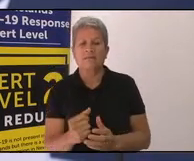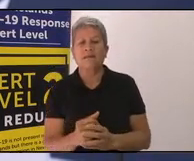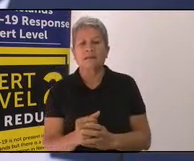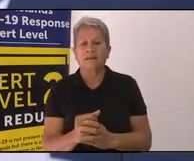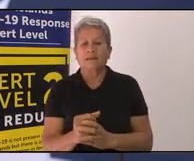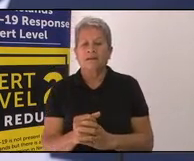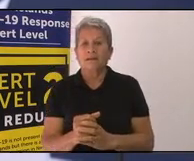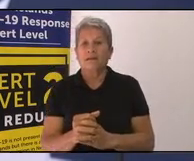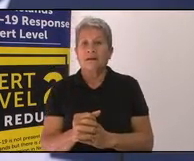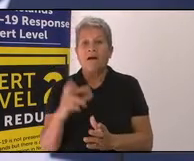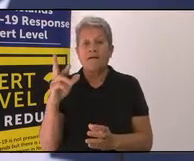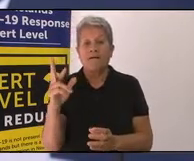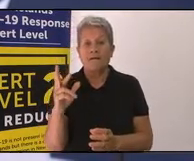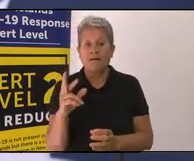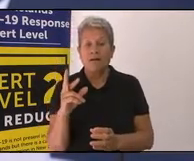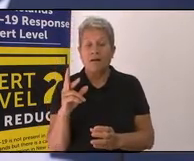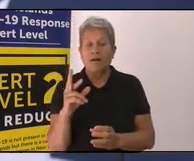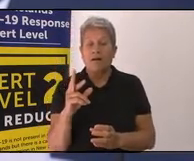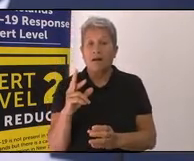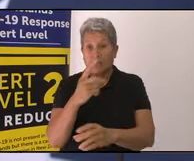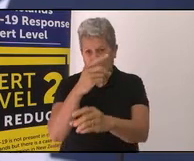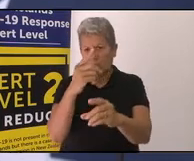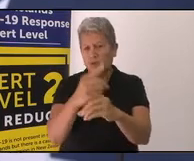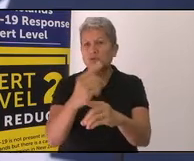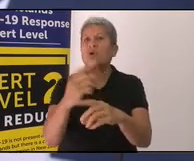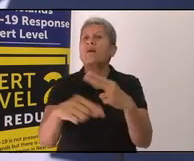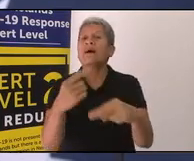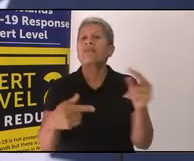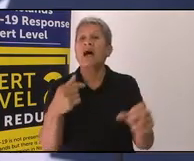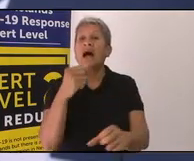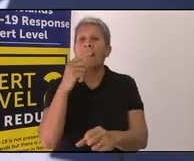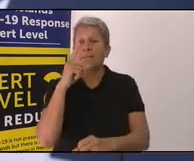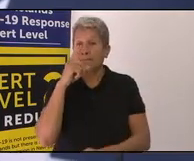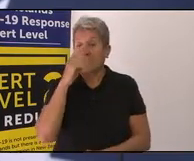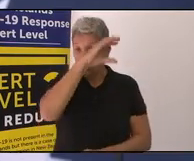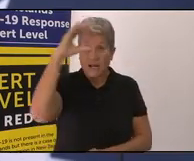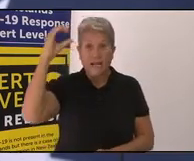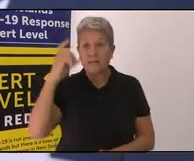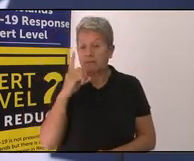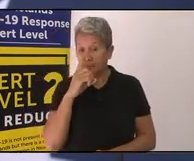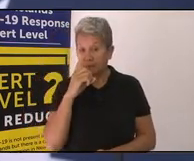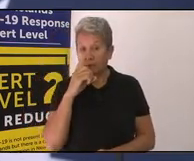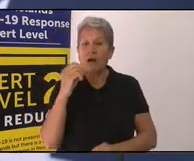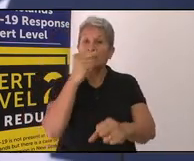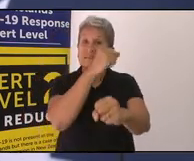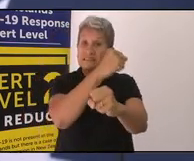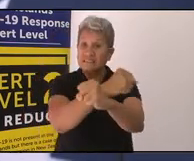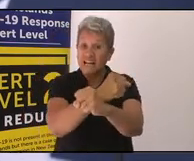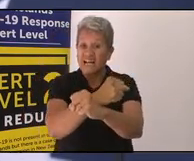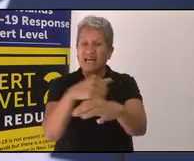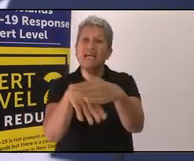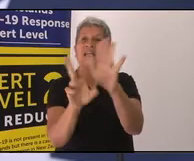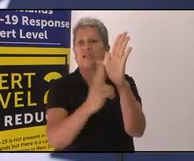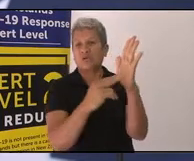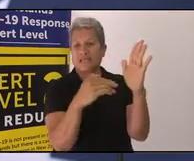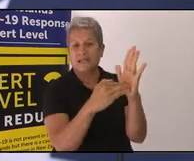accounts. Let me now talk about the 300 Cook Island residents and permit holders currently stranded in